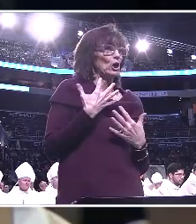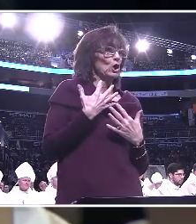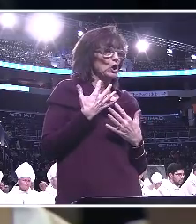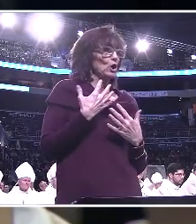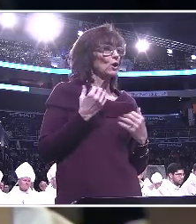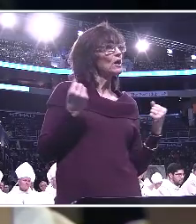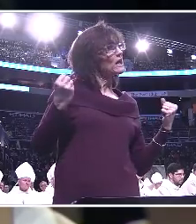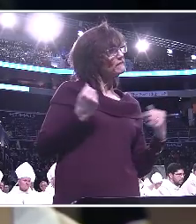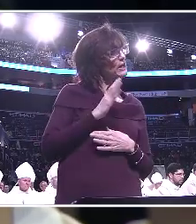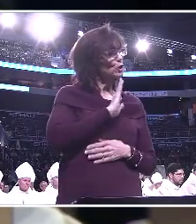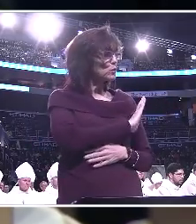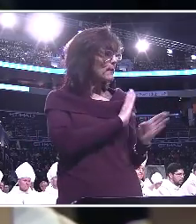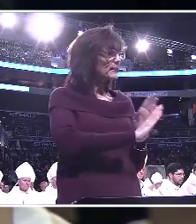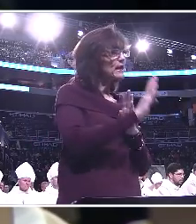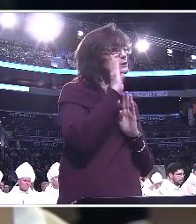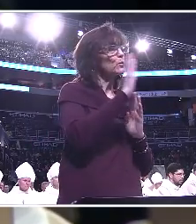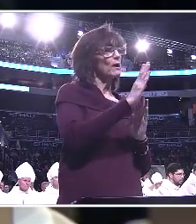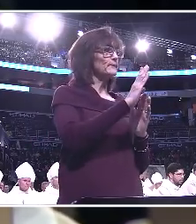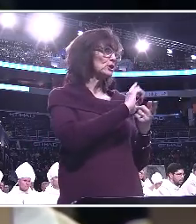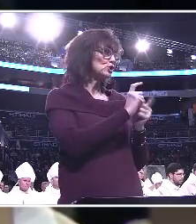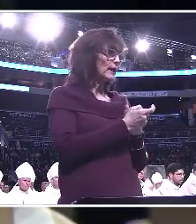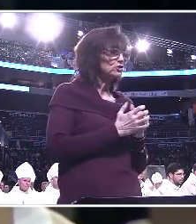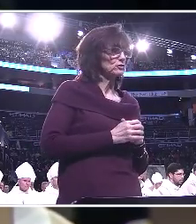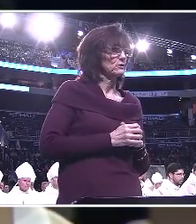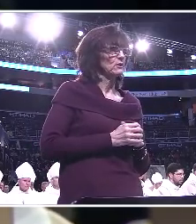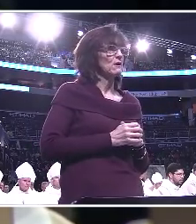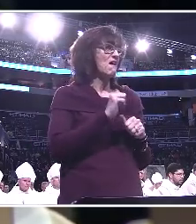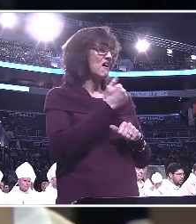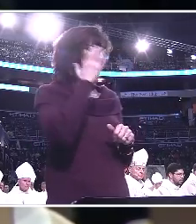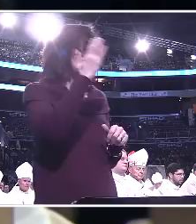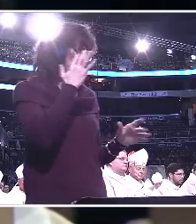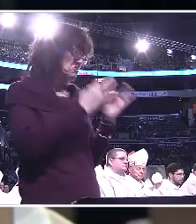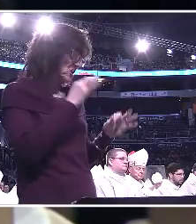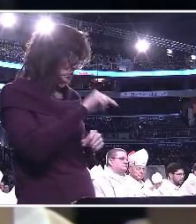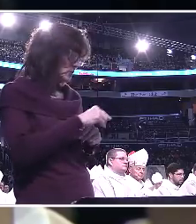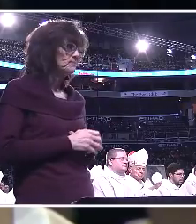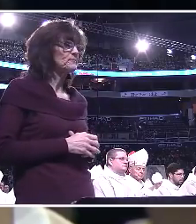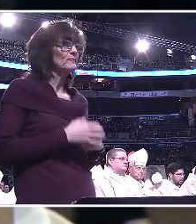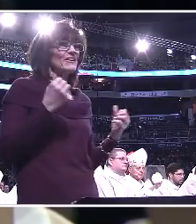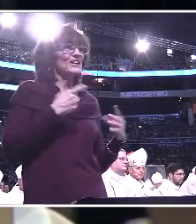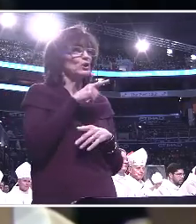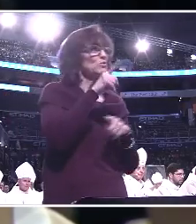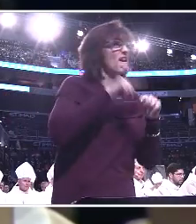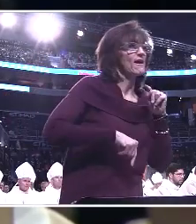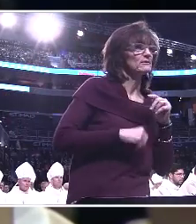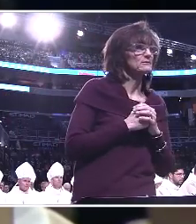future or your plans will be compromised. Fear that others will judge you. Fear that you can't do it.